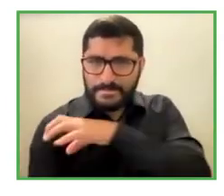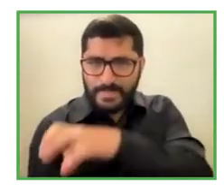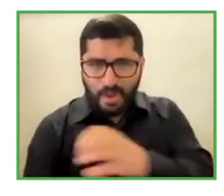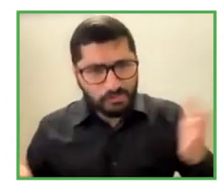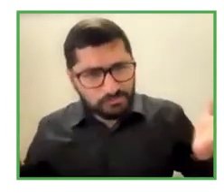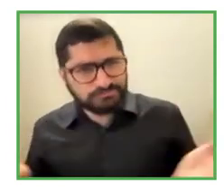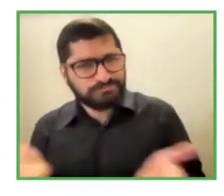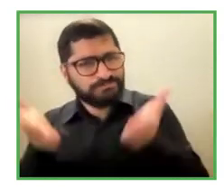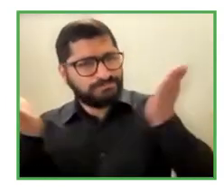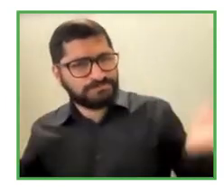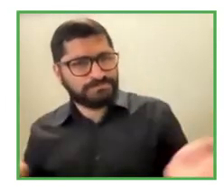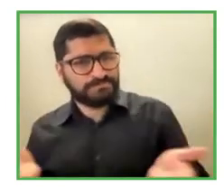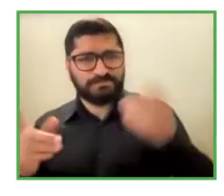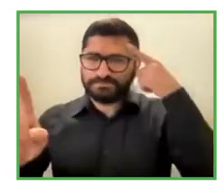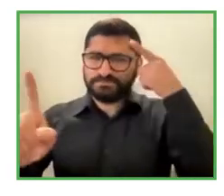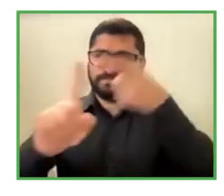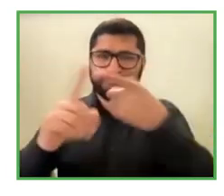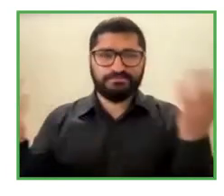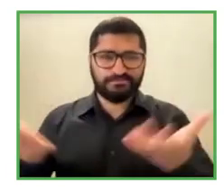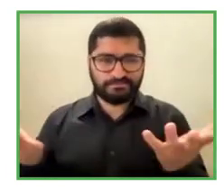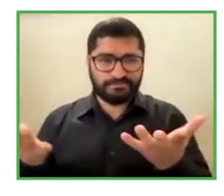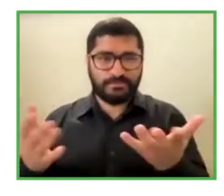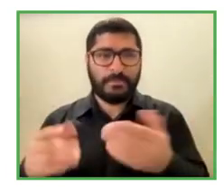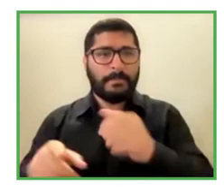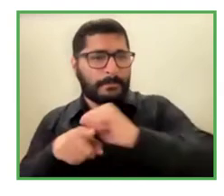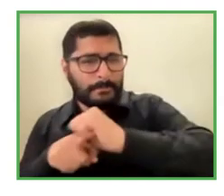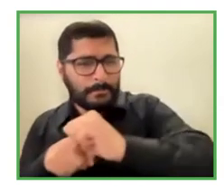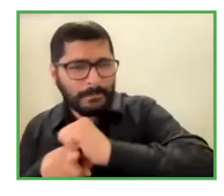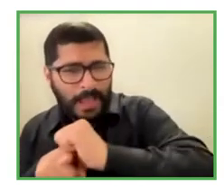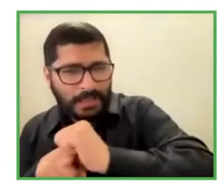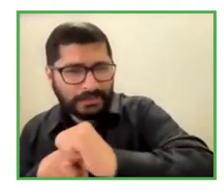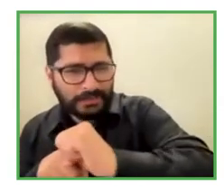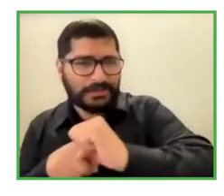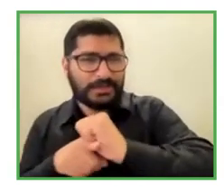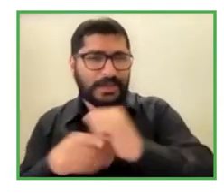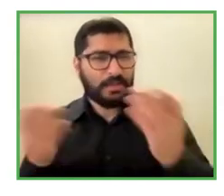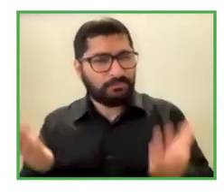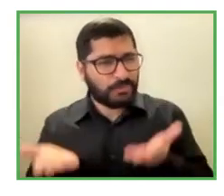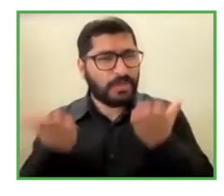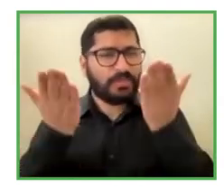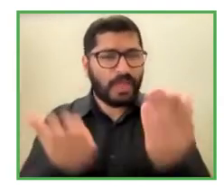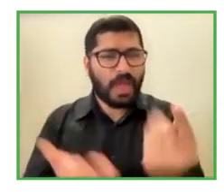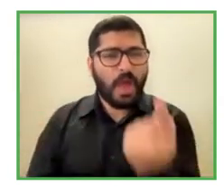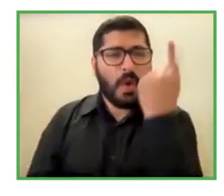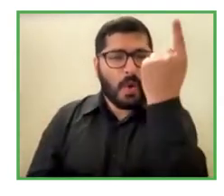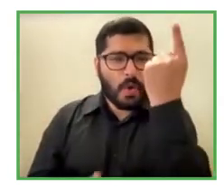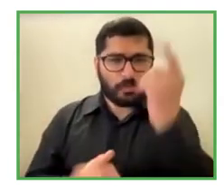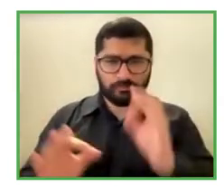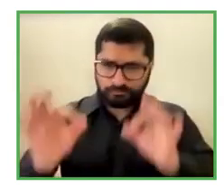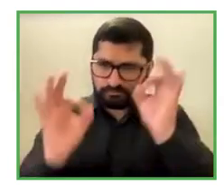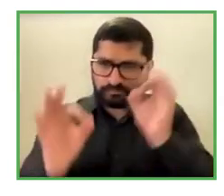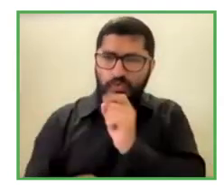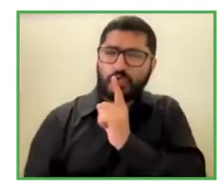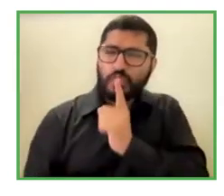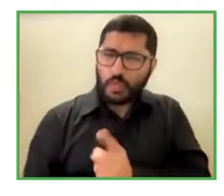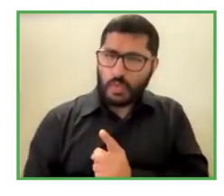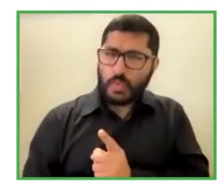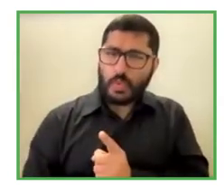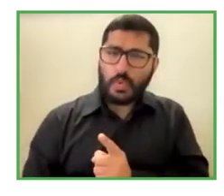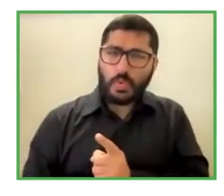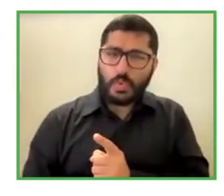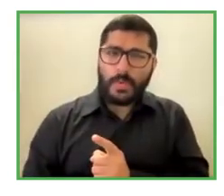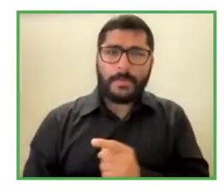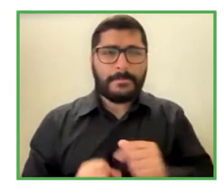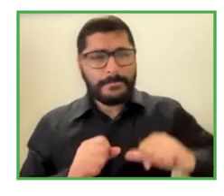through this platform, boost new practices that can give us a better idea of what is the reality of